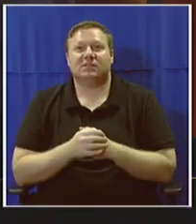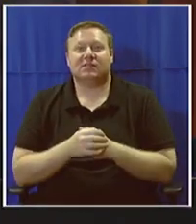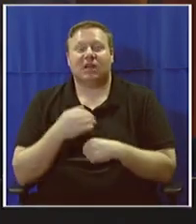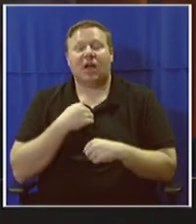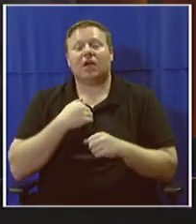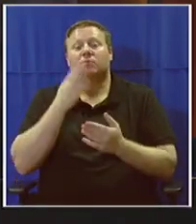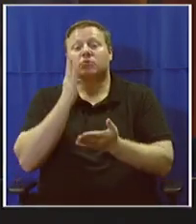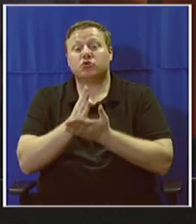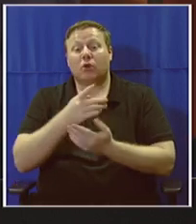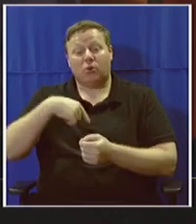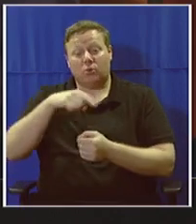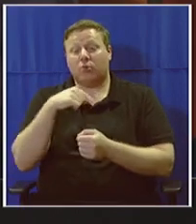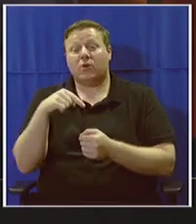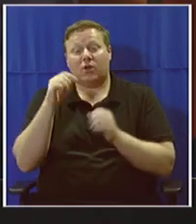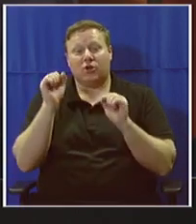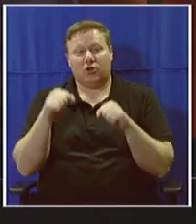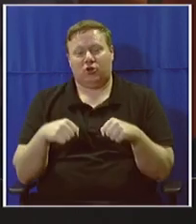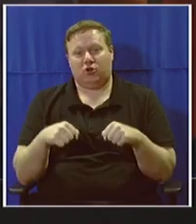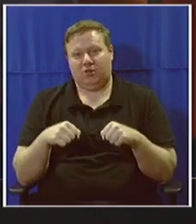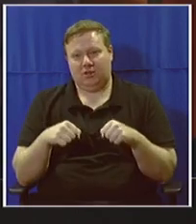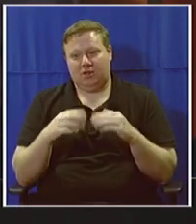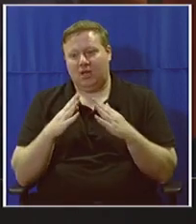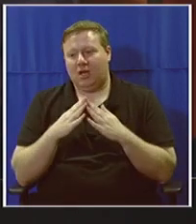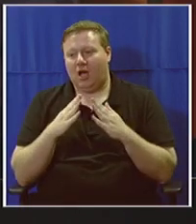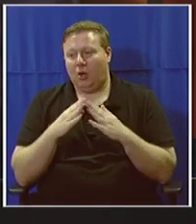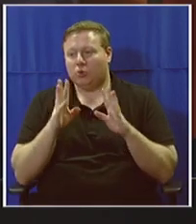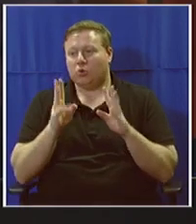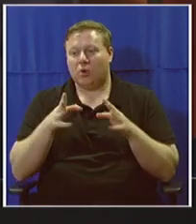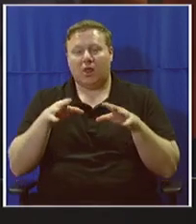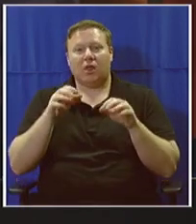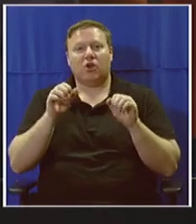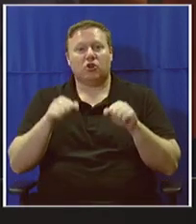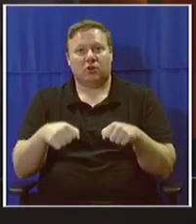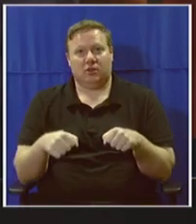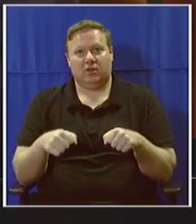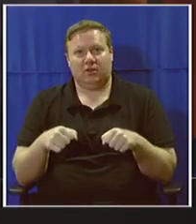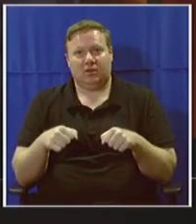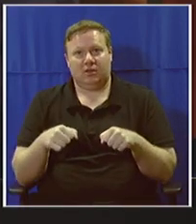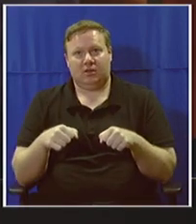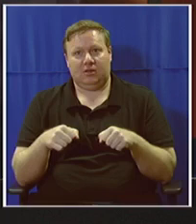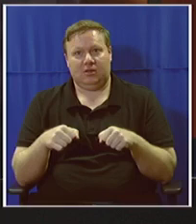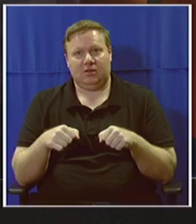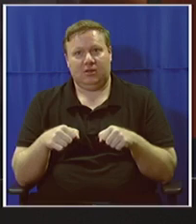agreed. I am sure the House will be agreed that